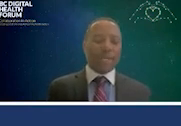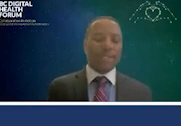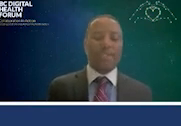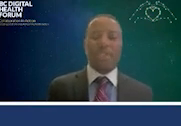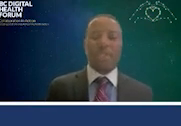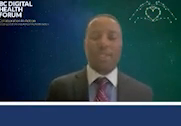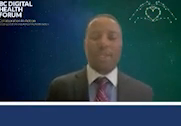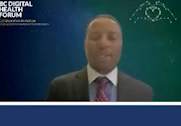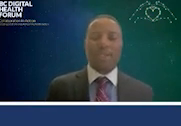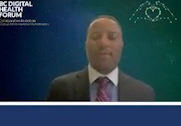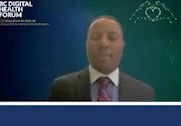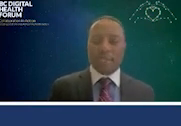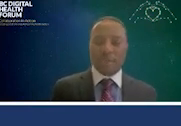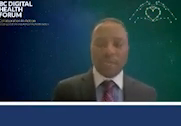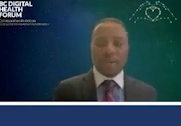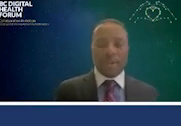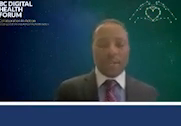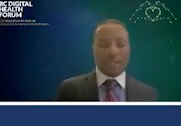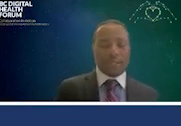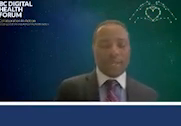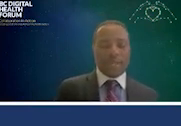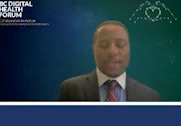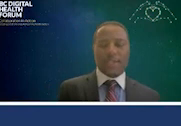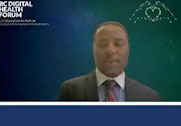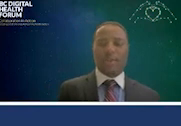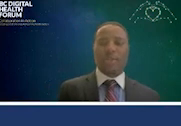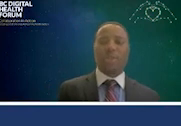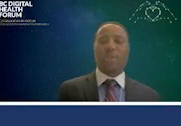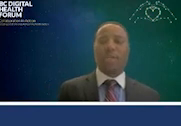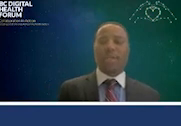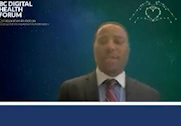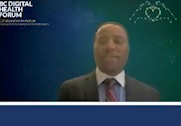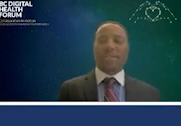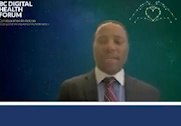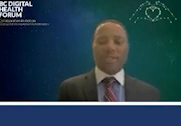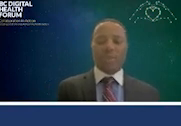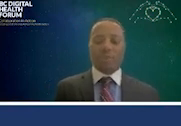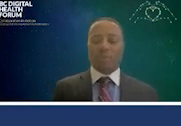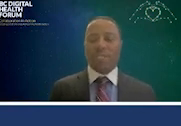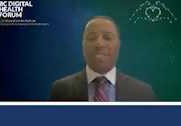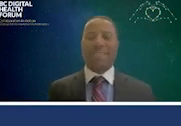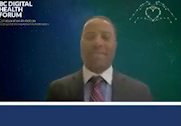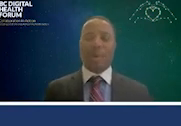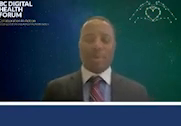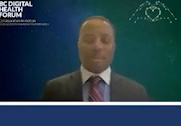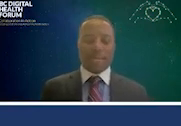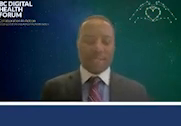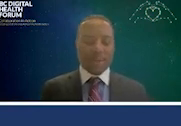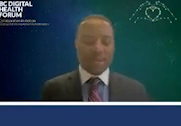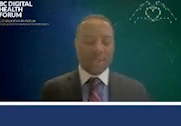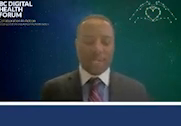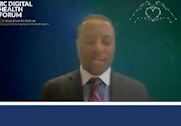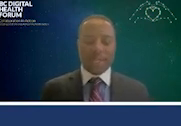that recognition, the Ministry of Health undertook an exercise to refresh its primary